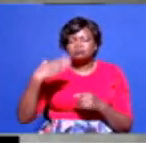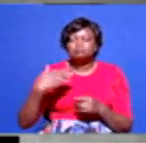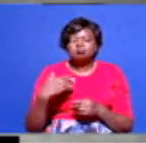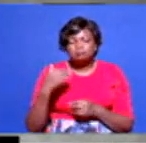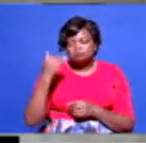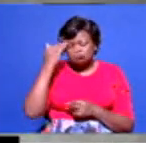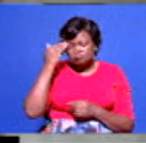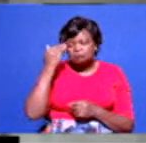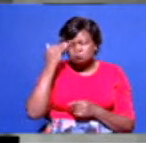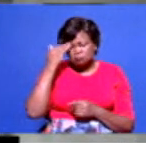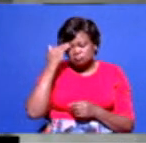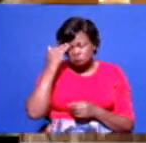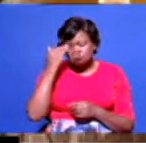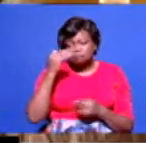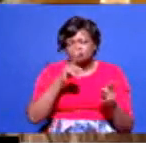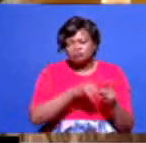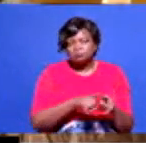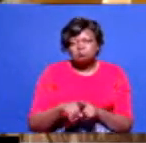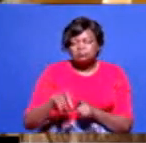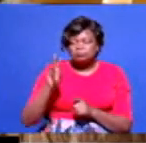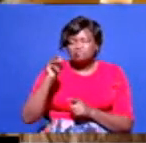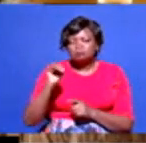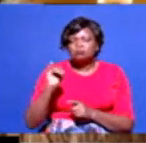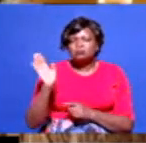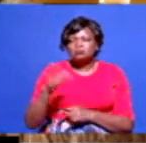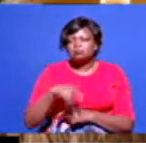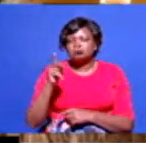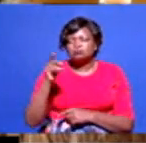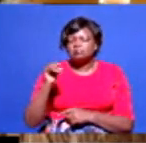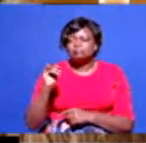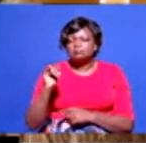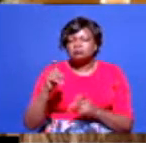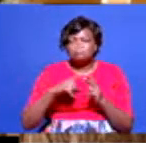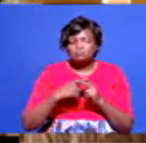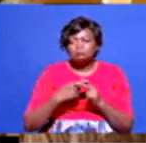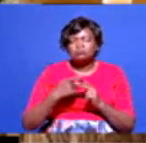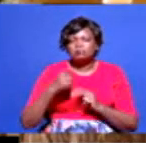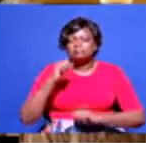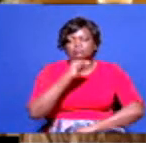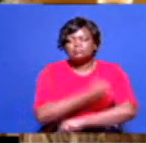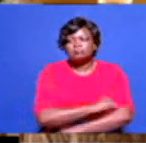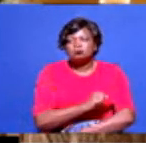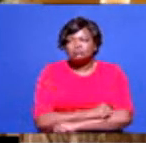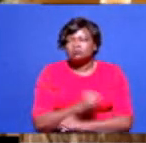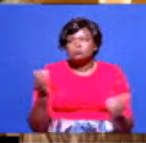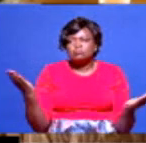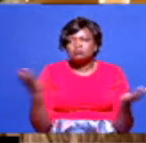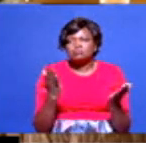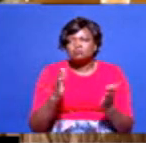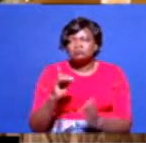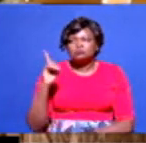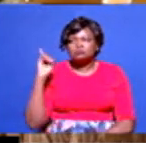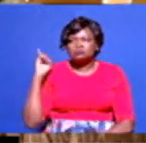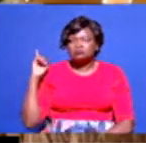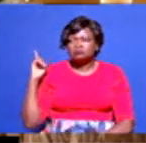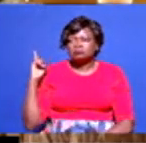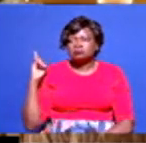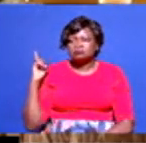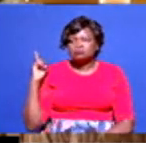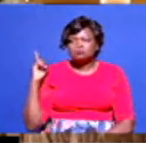Mwai Kibaki. He began his academic journey at Gatuyaini School, which he attended for the first